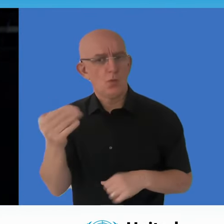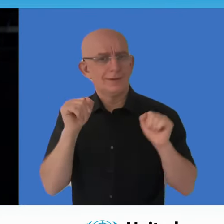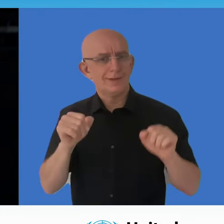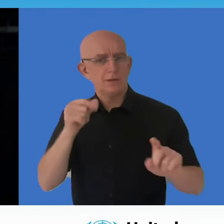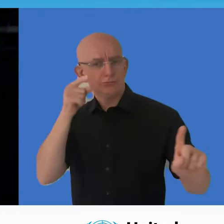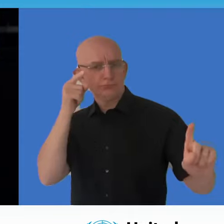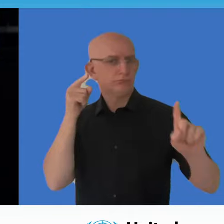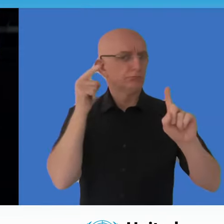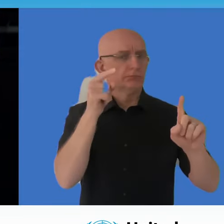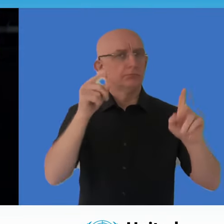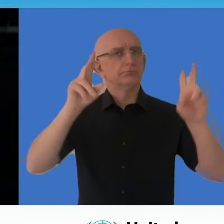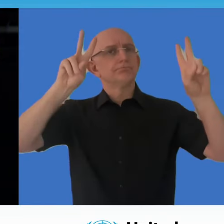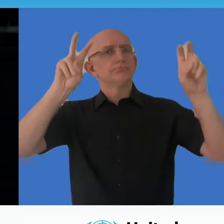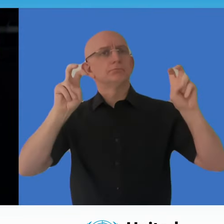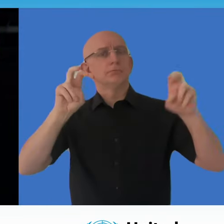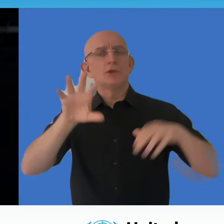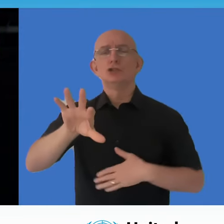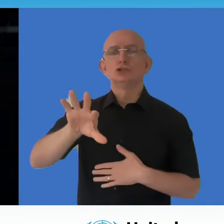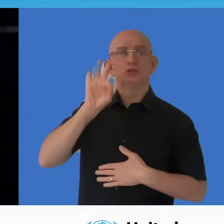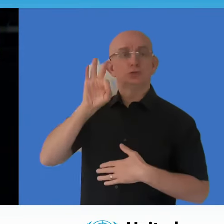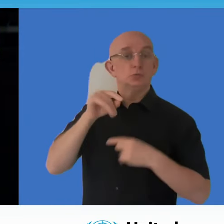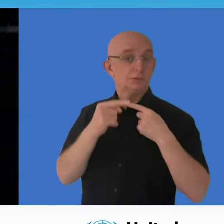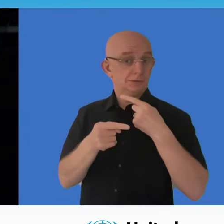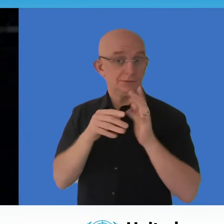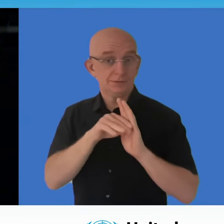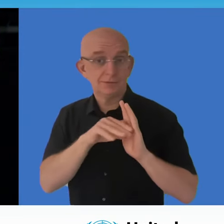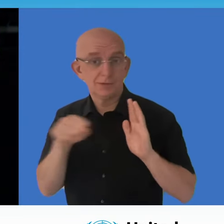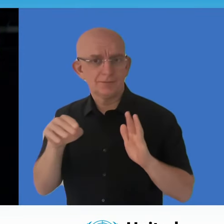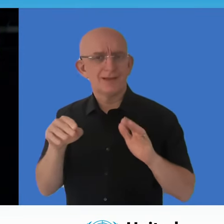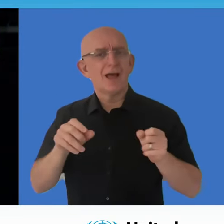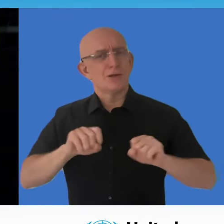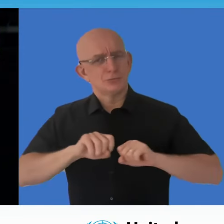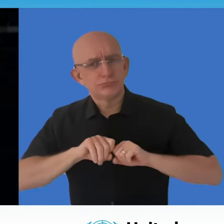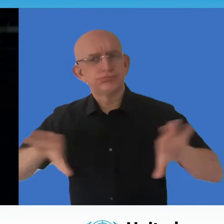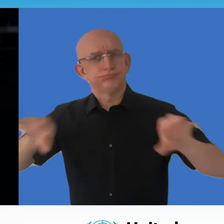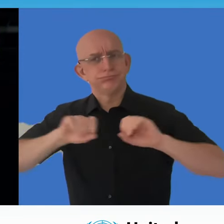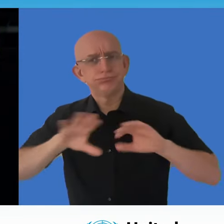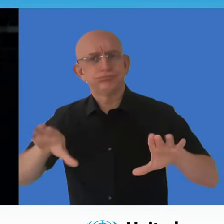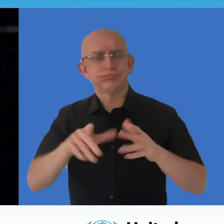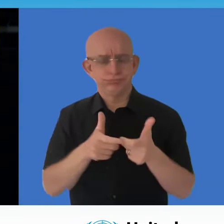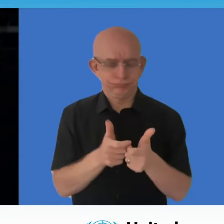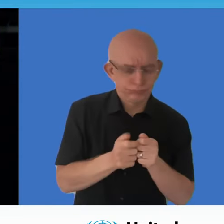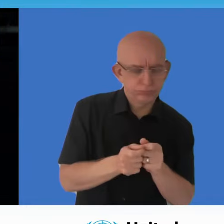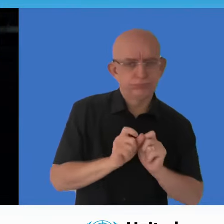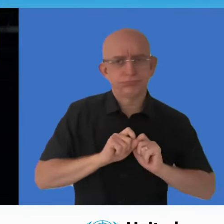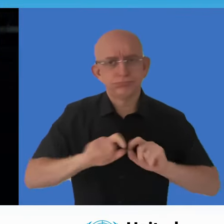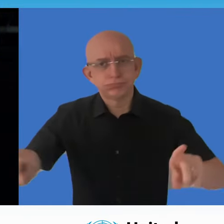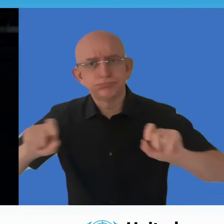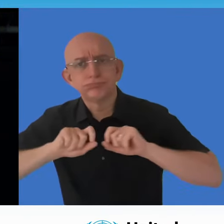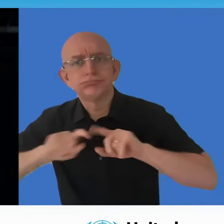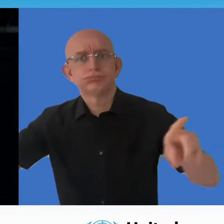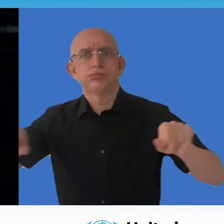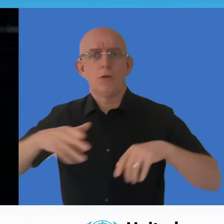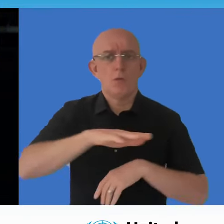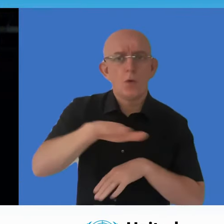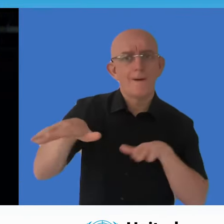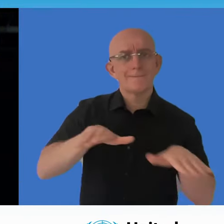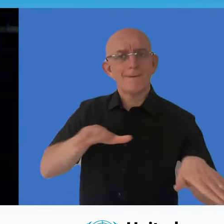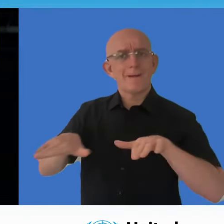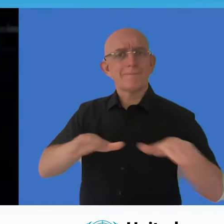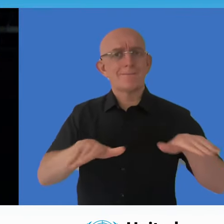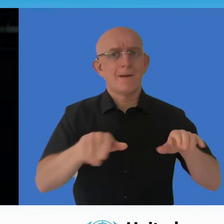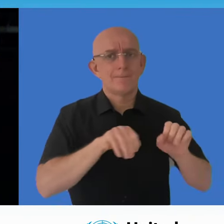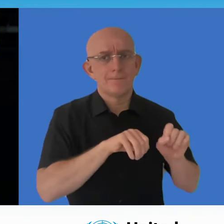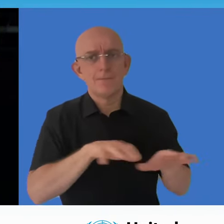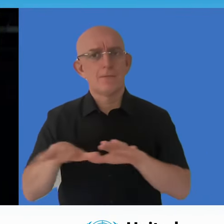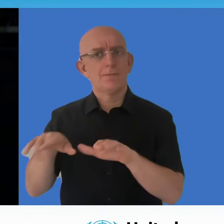are taking to create an inclusive, equitable, and sustainable future